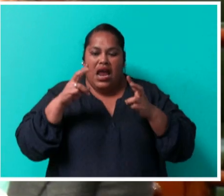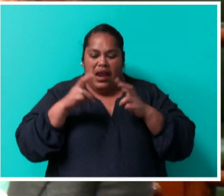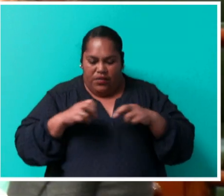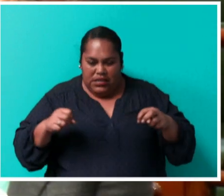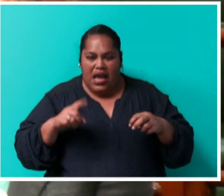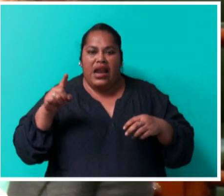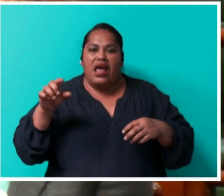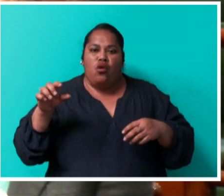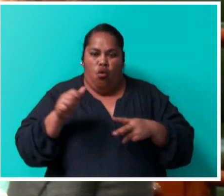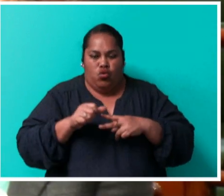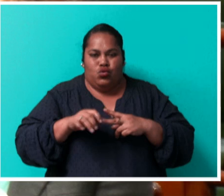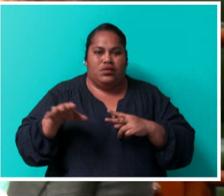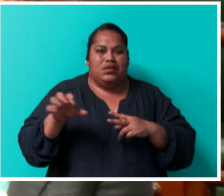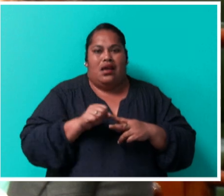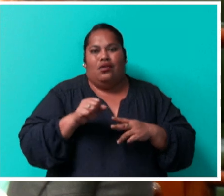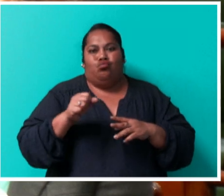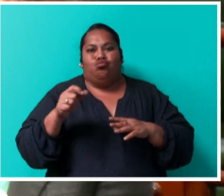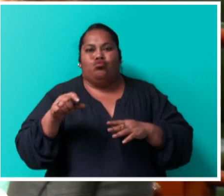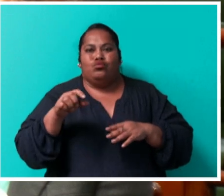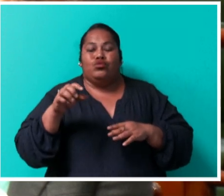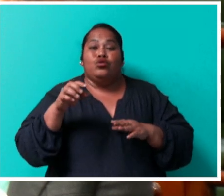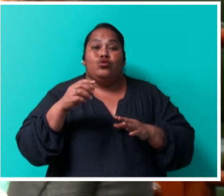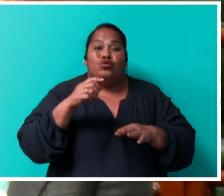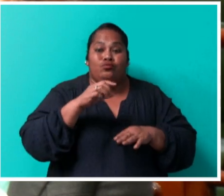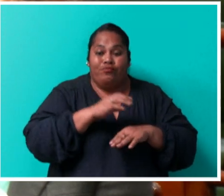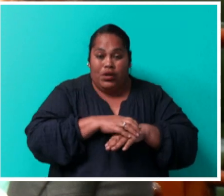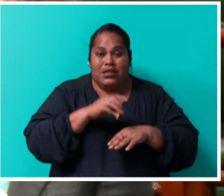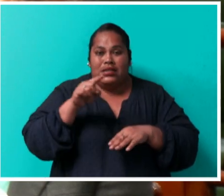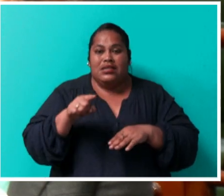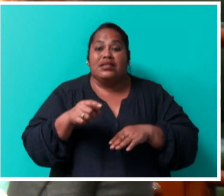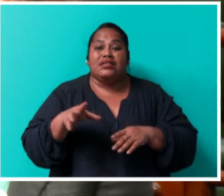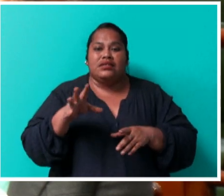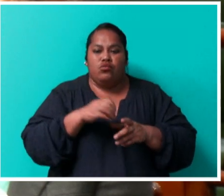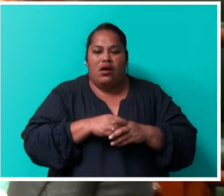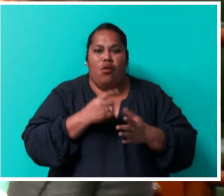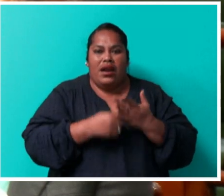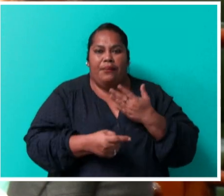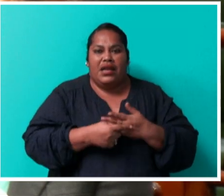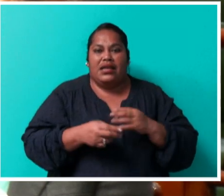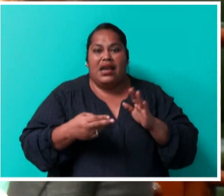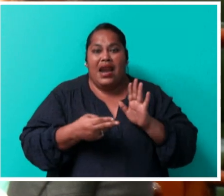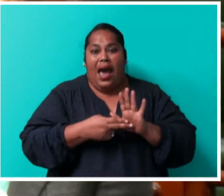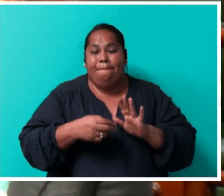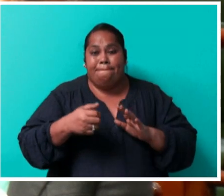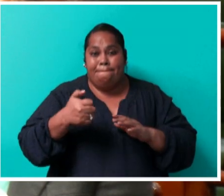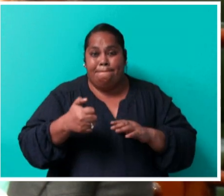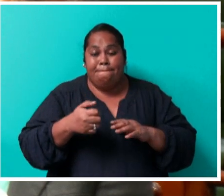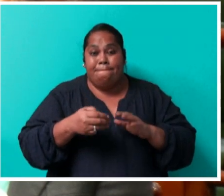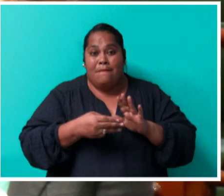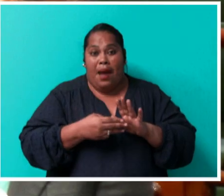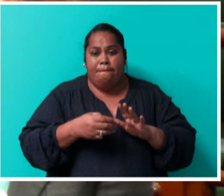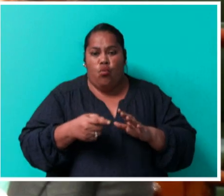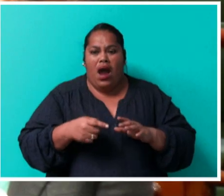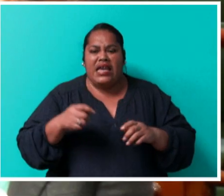upon. A recent example includes the Nambua incident involving the killing of a pet